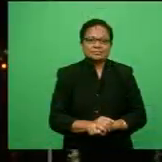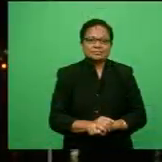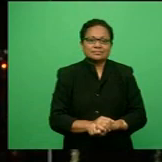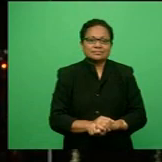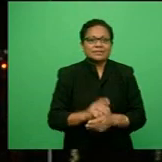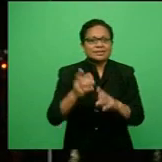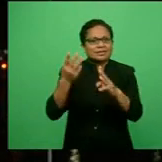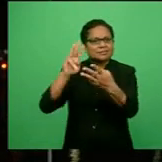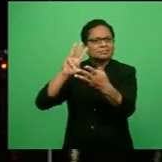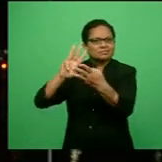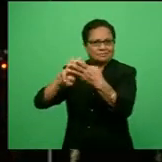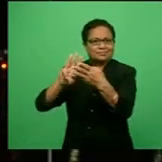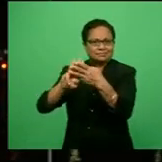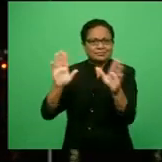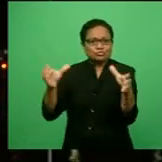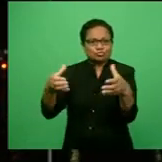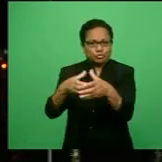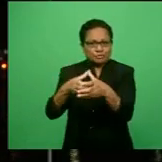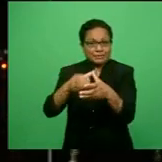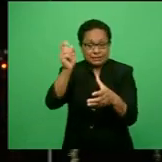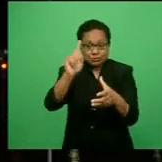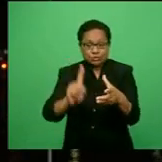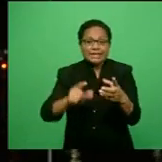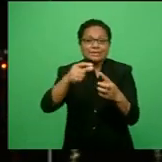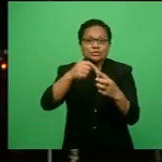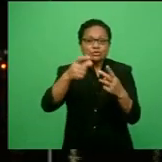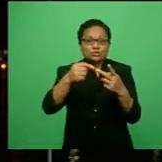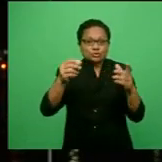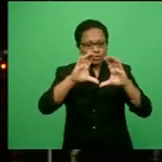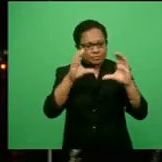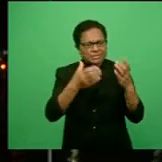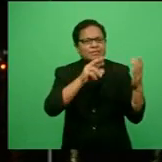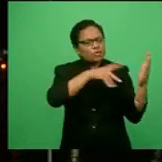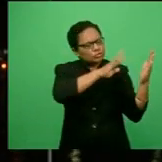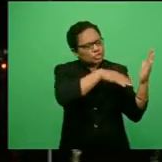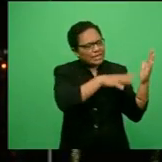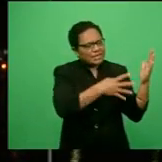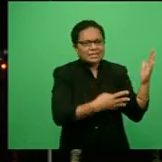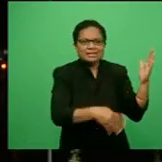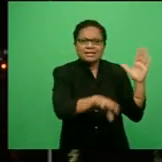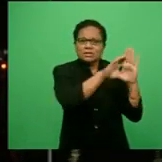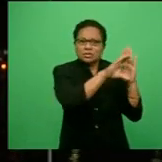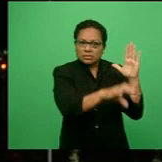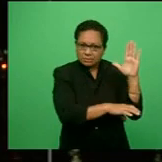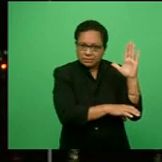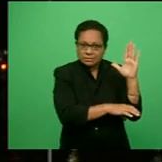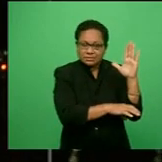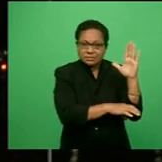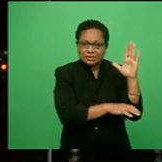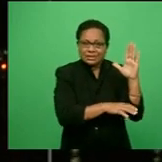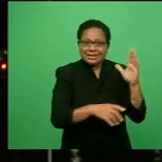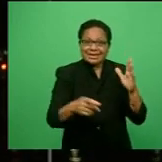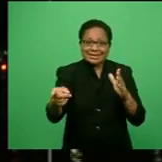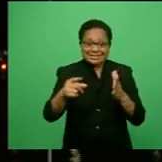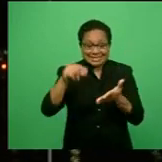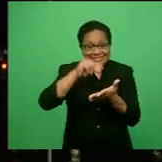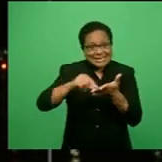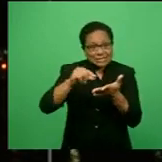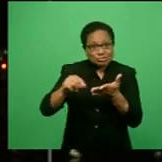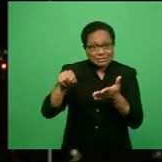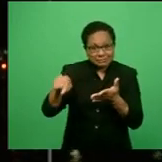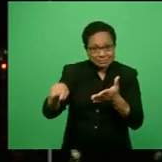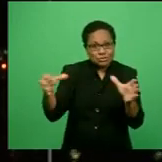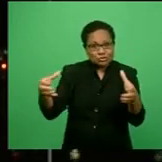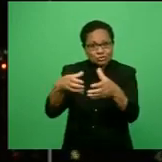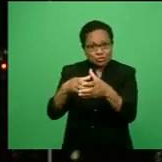The Social Democratic Liberal Party has appointed a committee to review its constitution. SODELPA General Secretary Emile